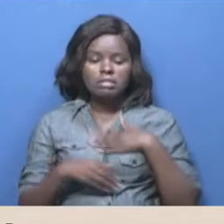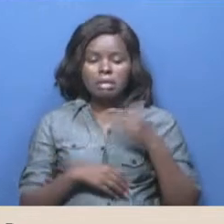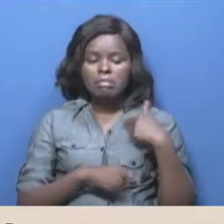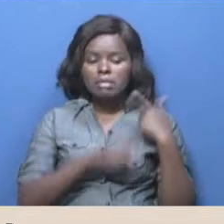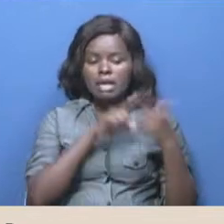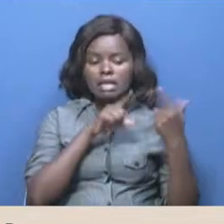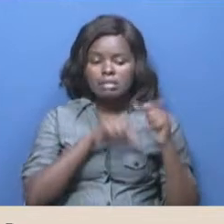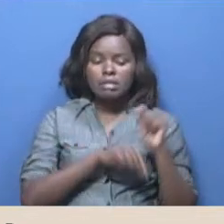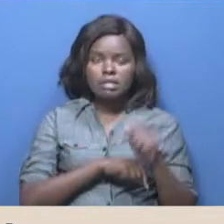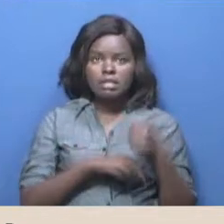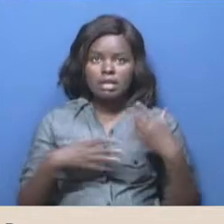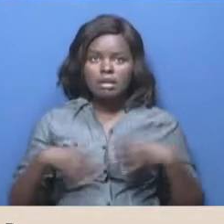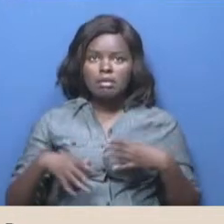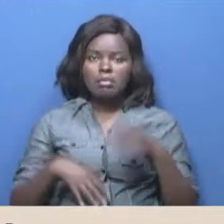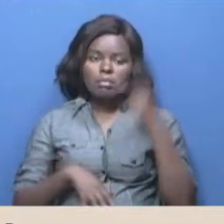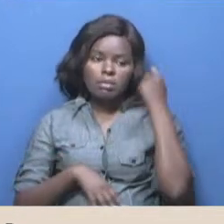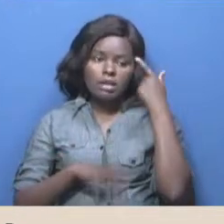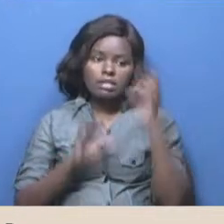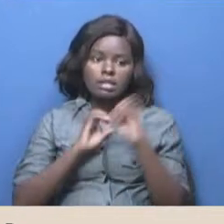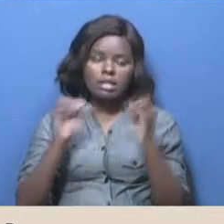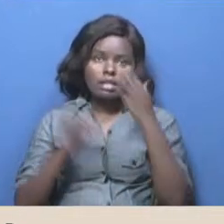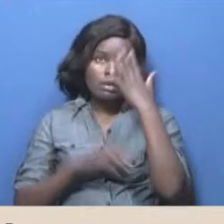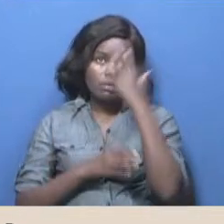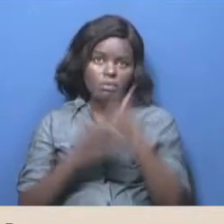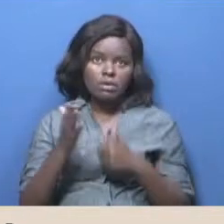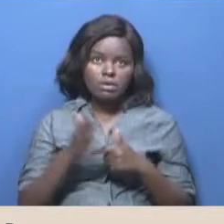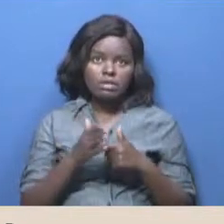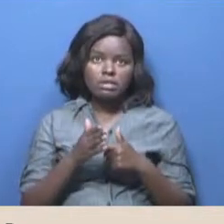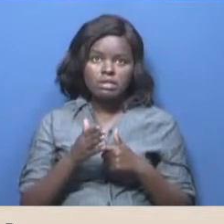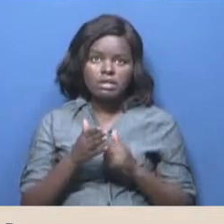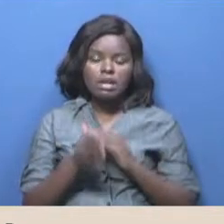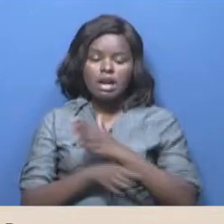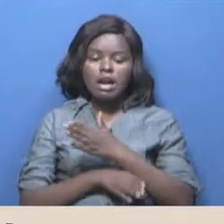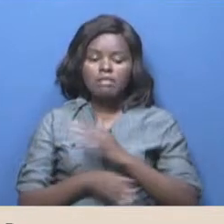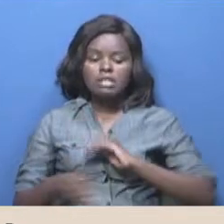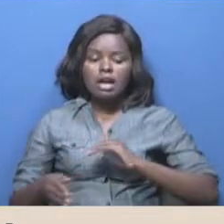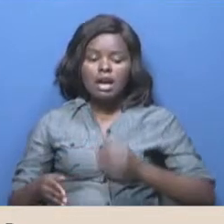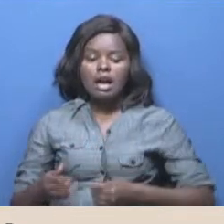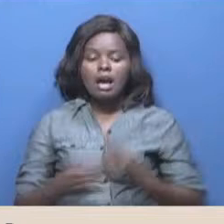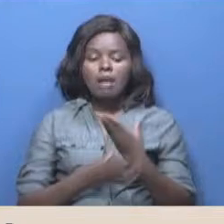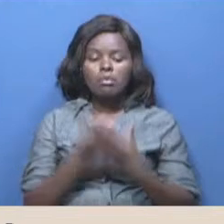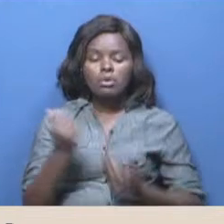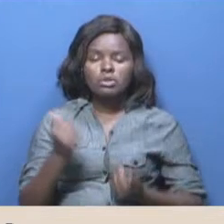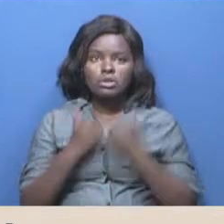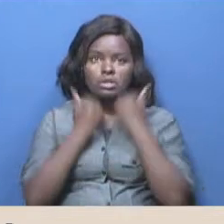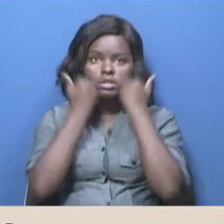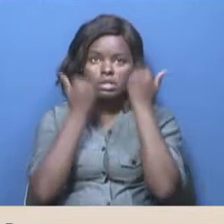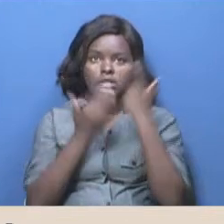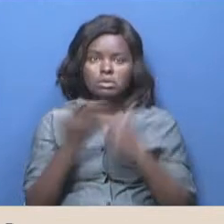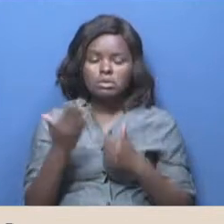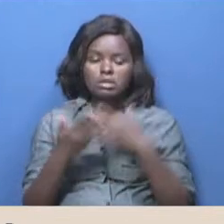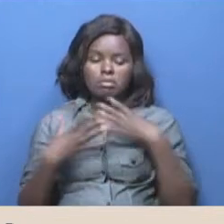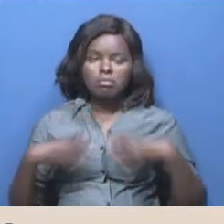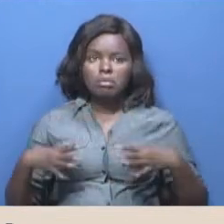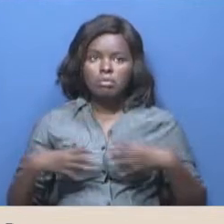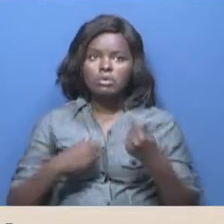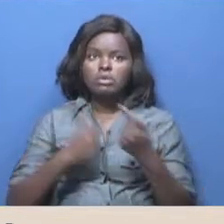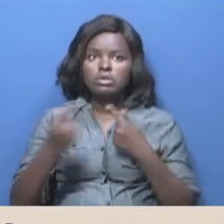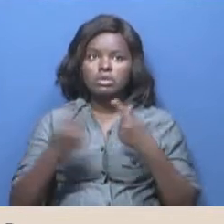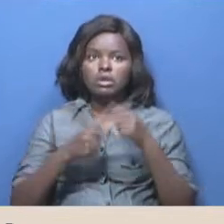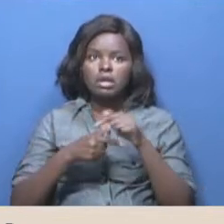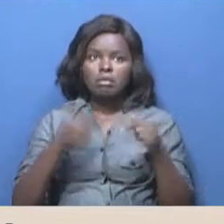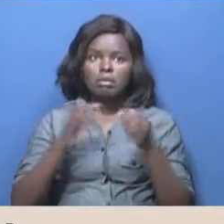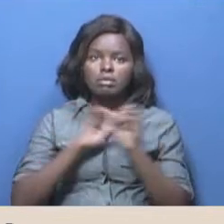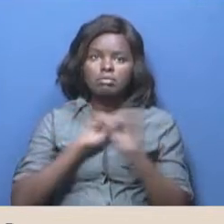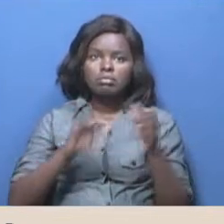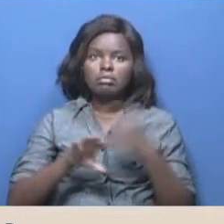this. People don't understand what post-abortion distress or syndrome is because no one talks about it. And when I began